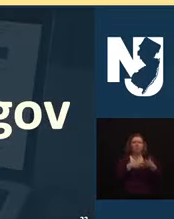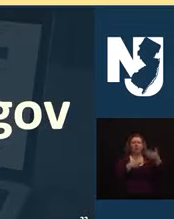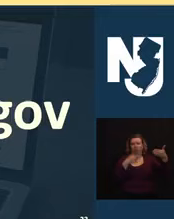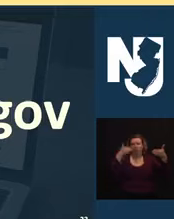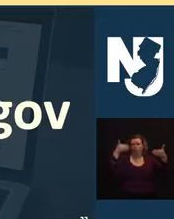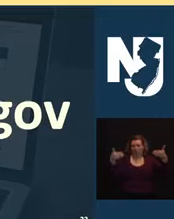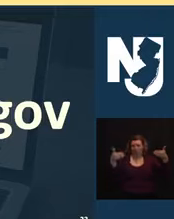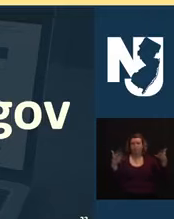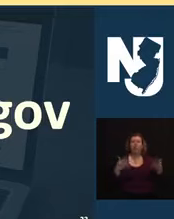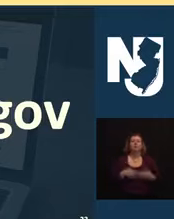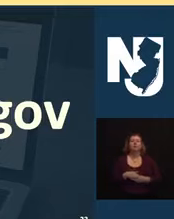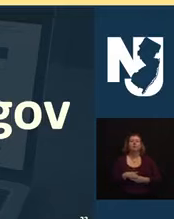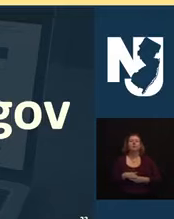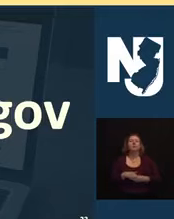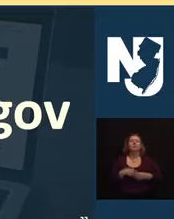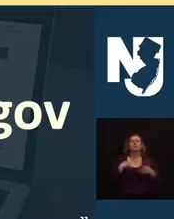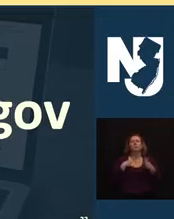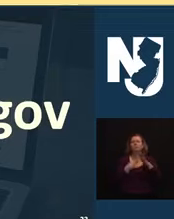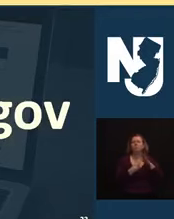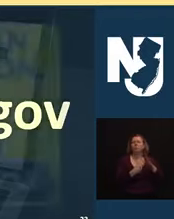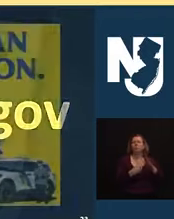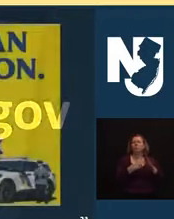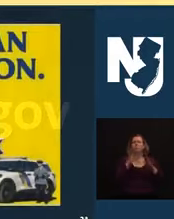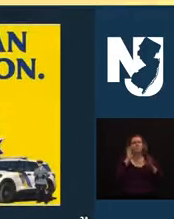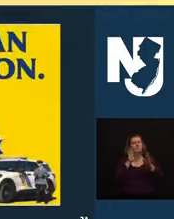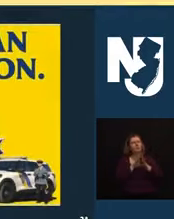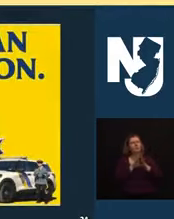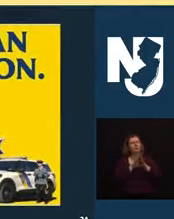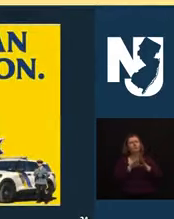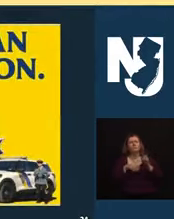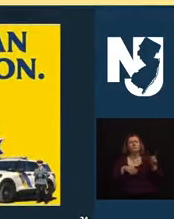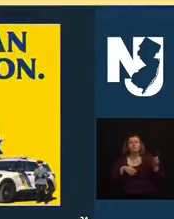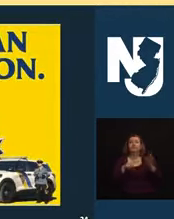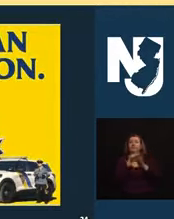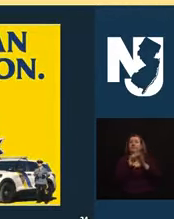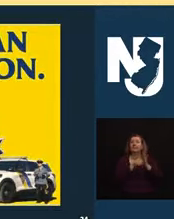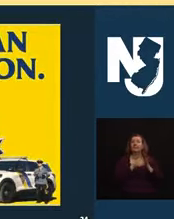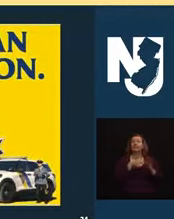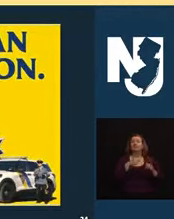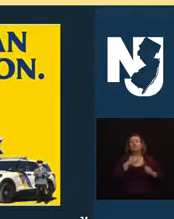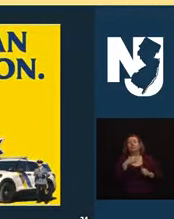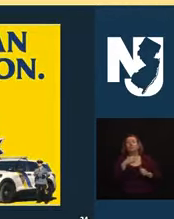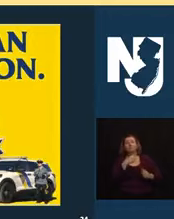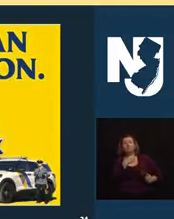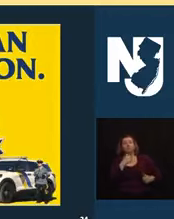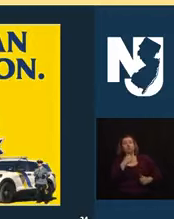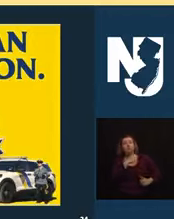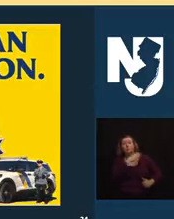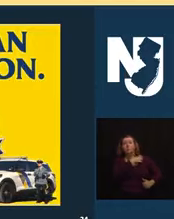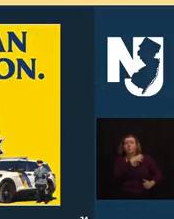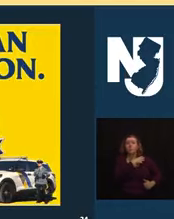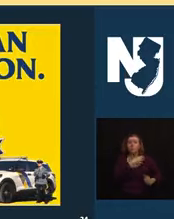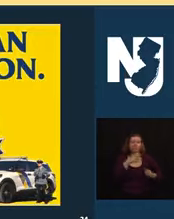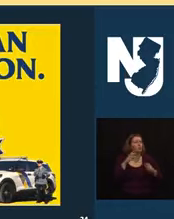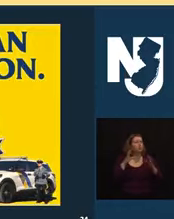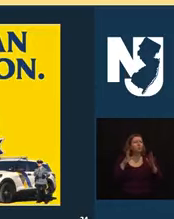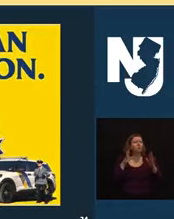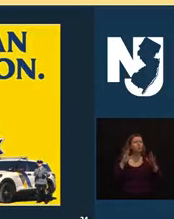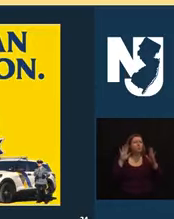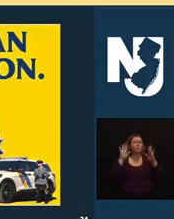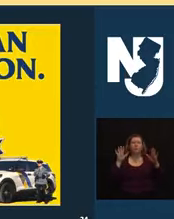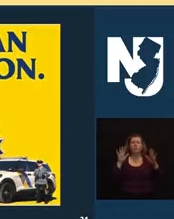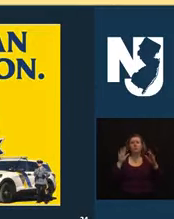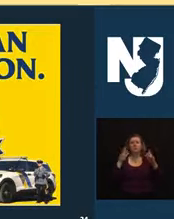flash this one up, Pat, on your behalf. For the state troopers out there everywhere, first of all, we had an extraordinary ceremony on Monday after our